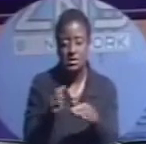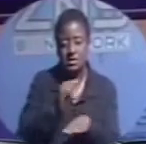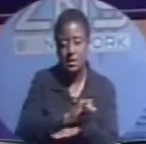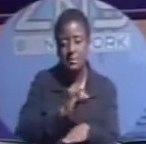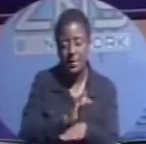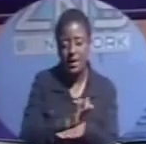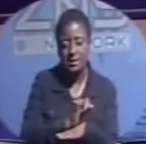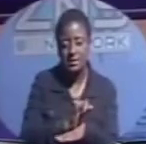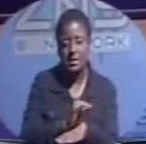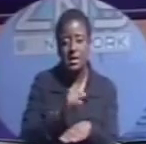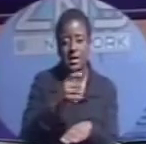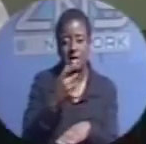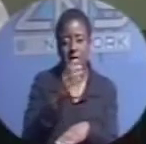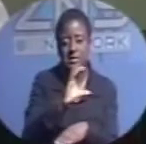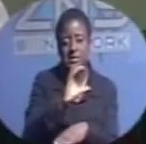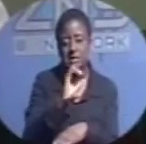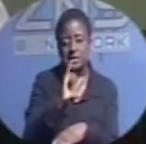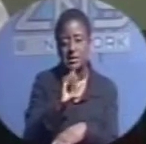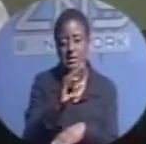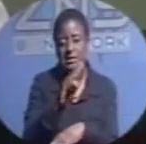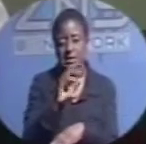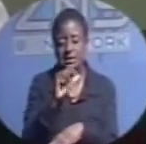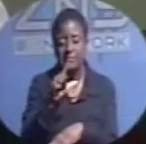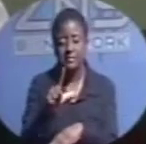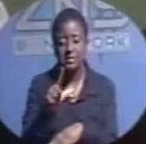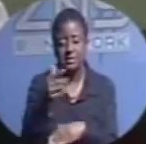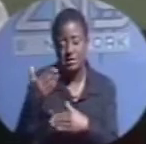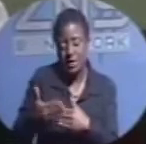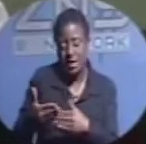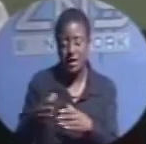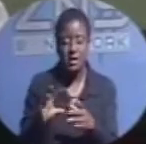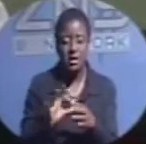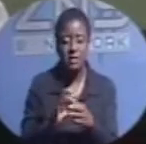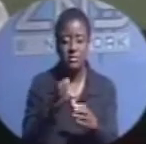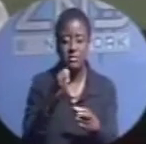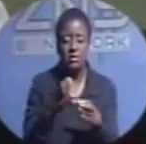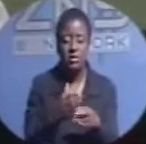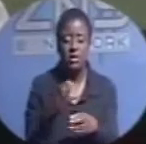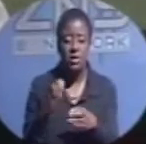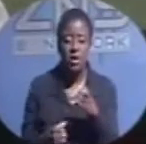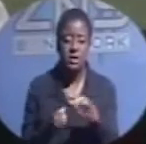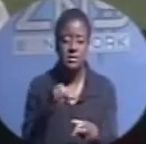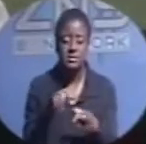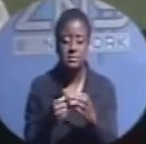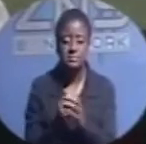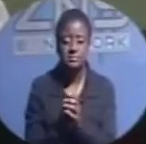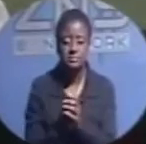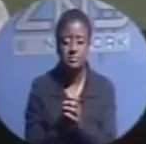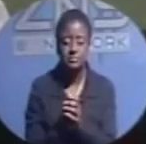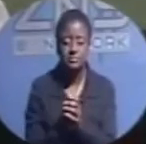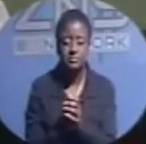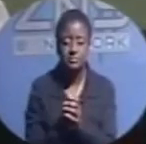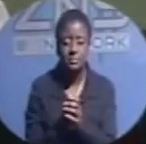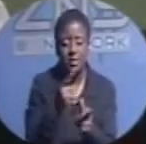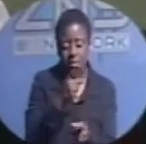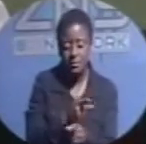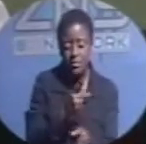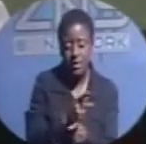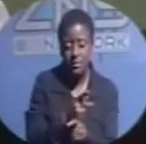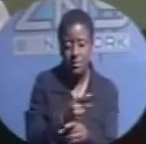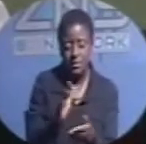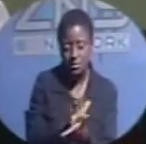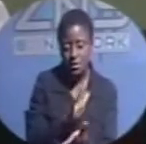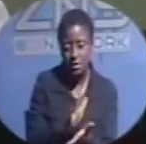of the court. The introduction of the integrated justice system and a proper document